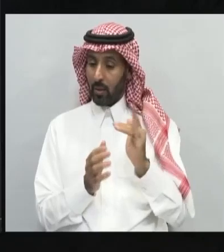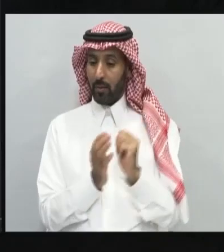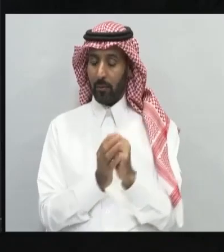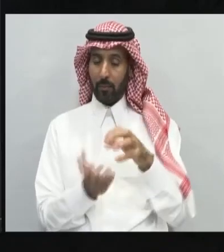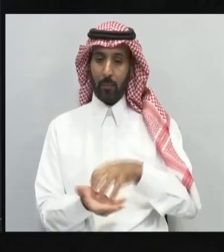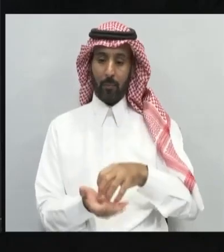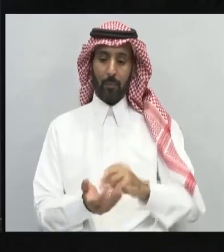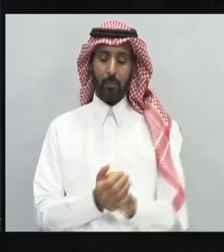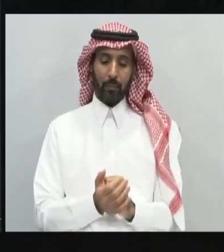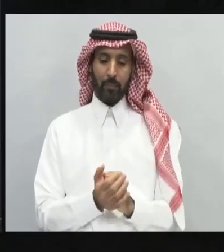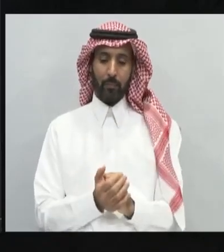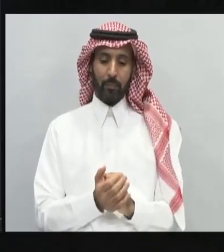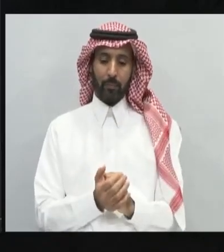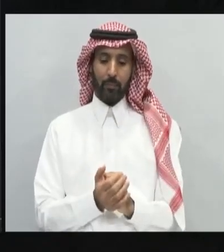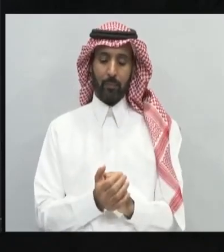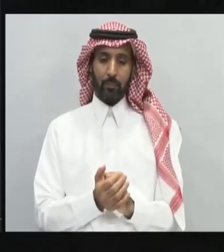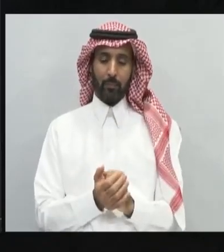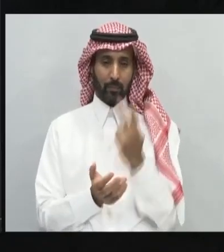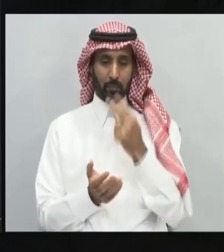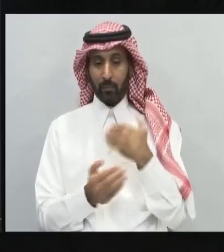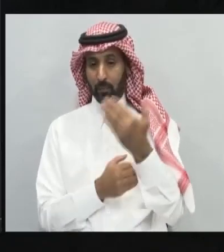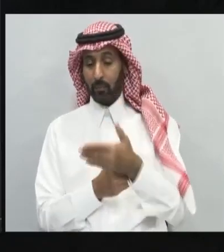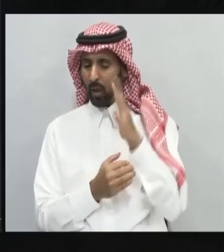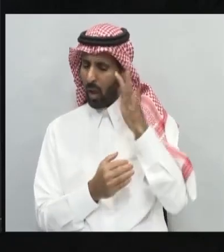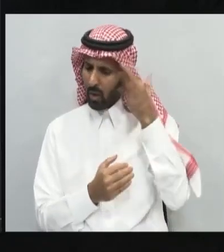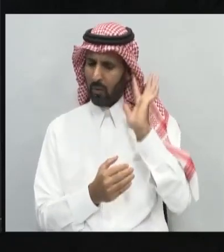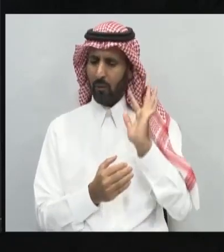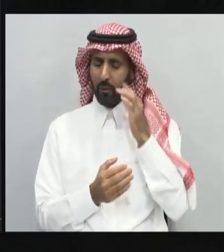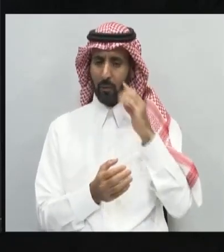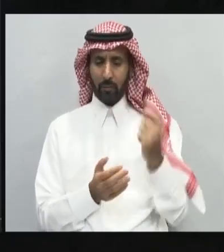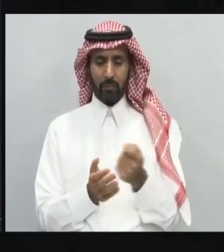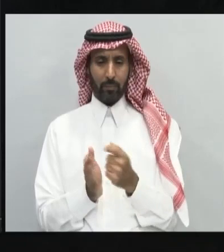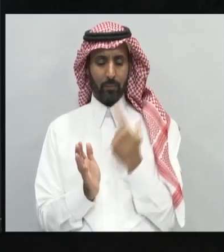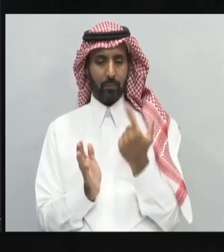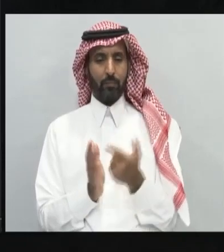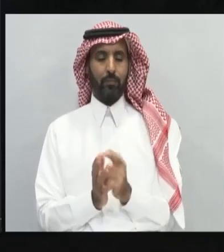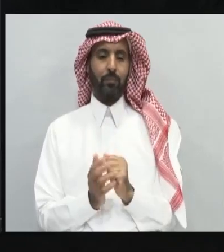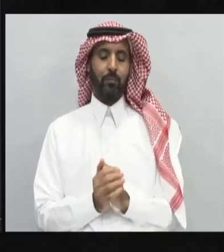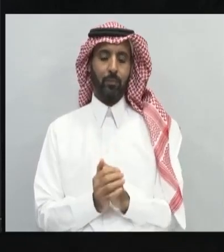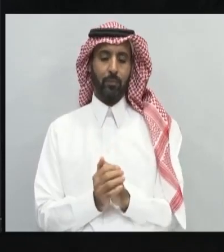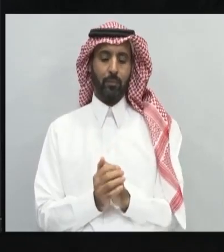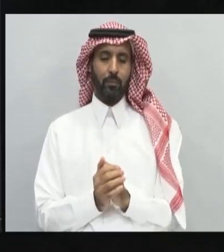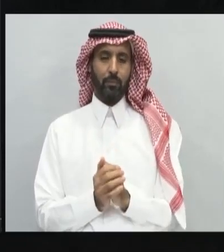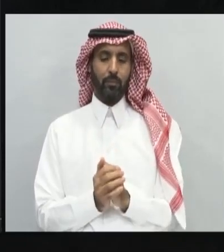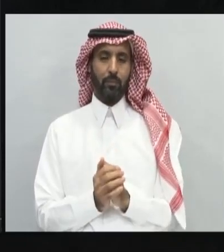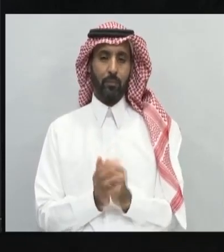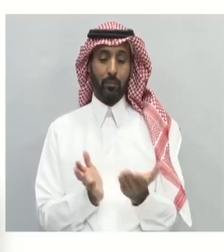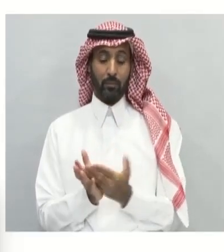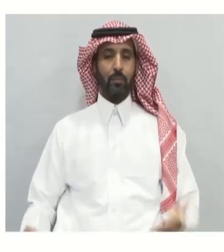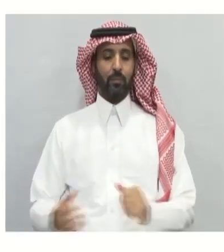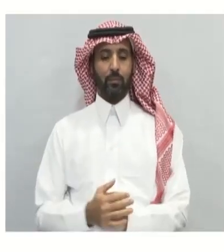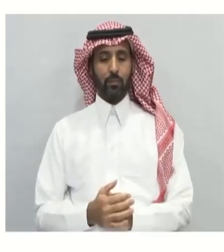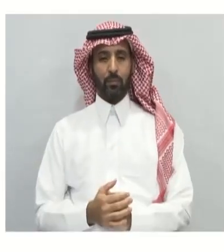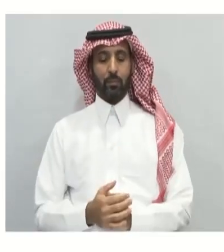has been opened. You can come up with any topic and imagine what is the title. Let's get to